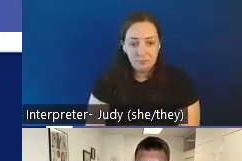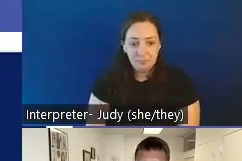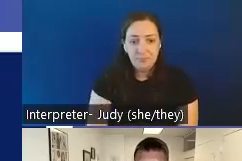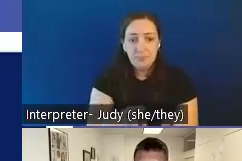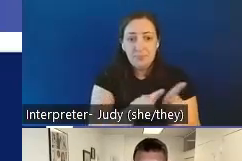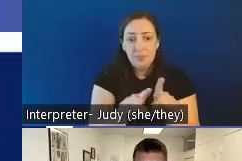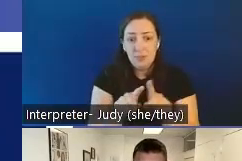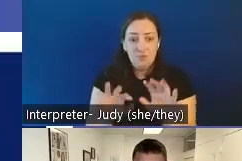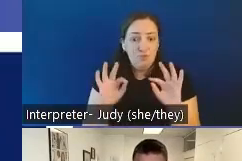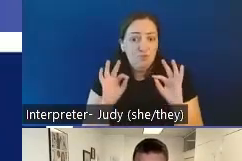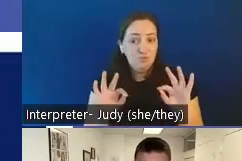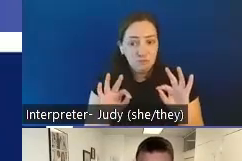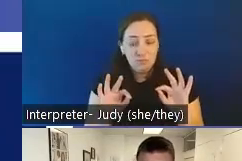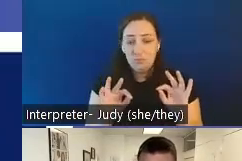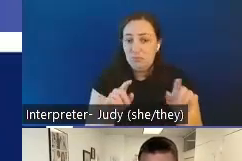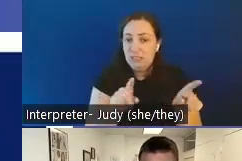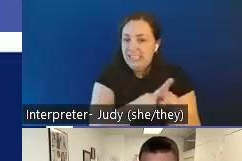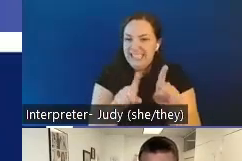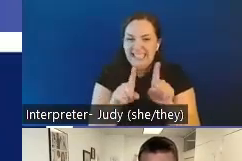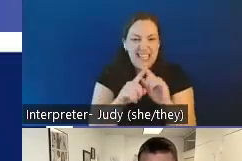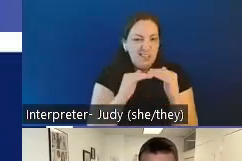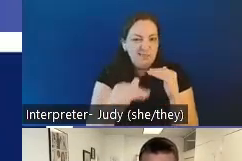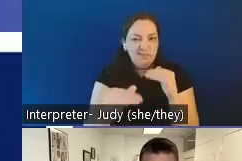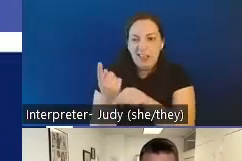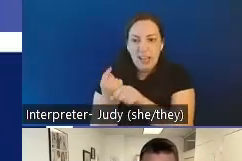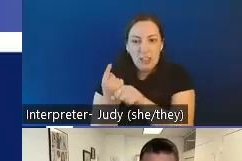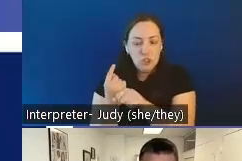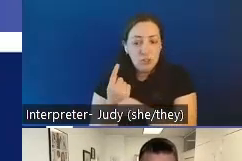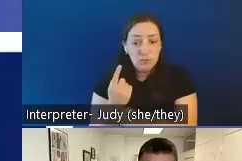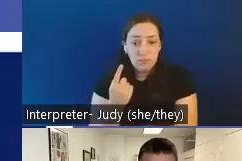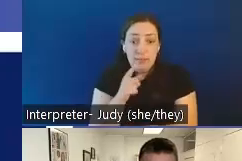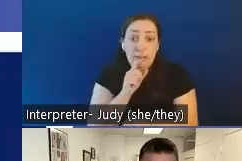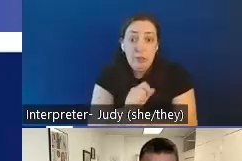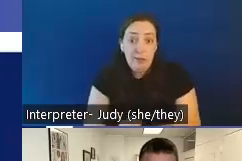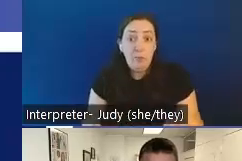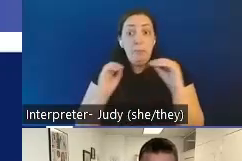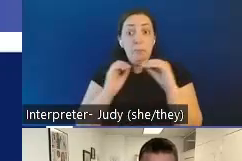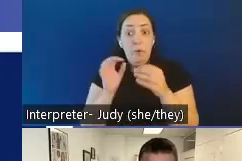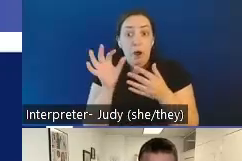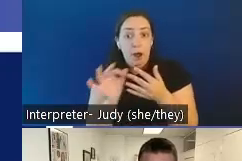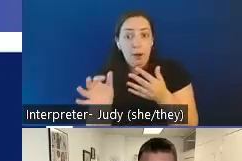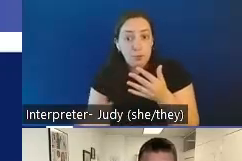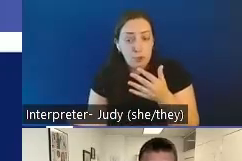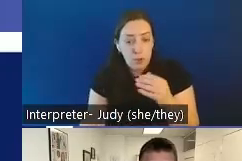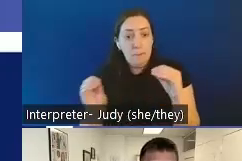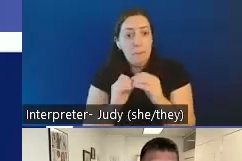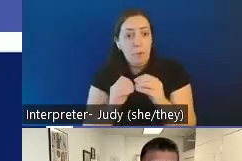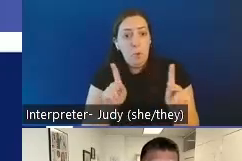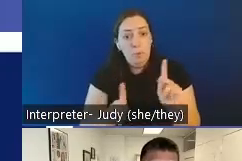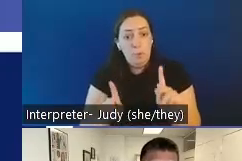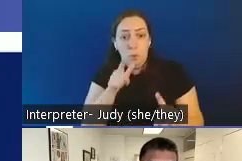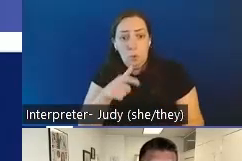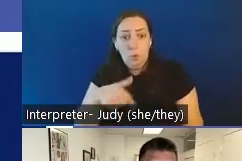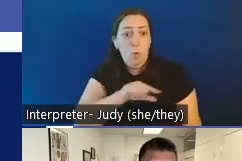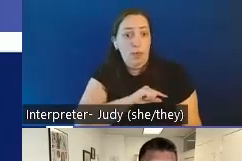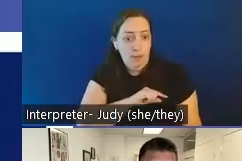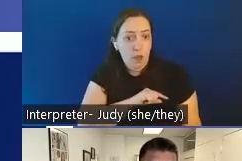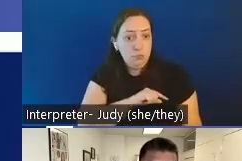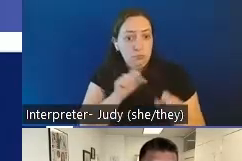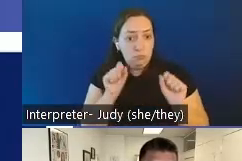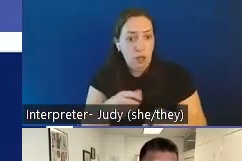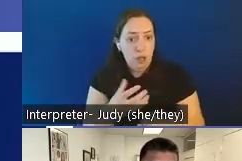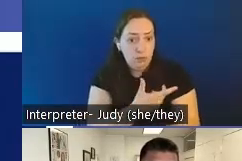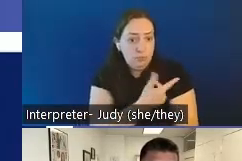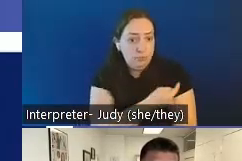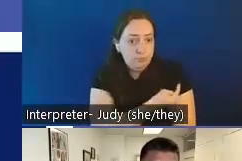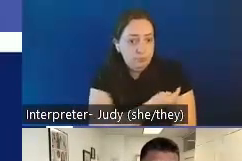stable recommendations from last season. In fact, we even have more options and expanded eligibility for protection against RSV. So